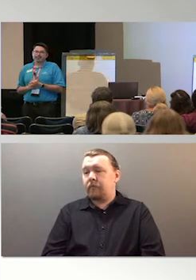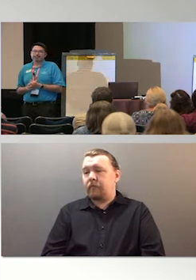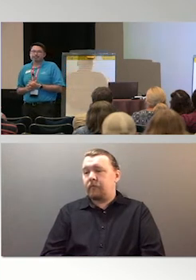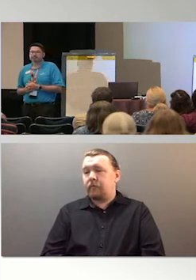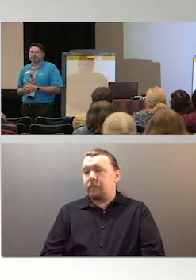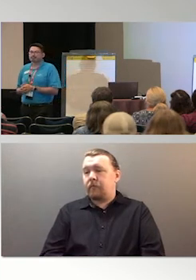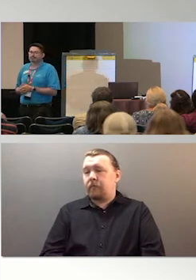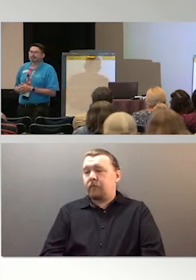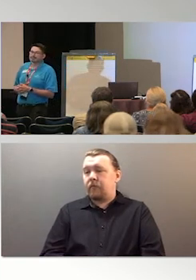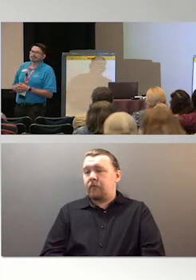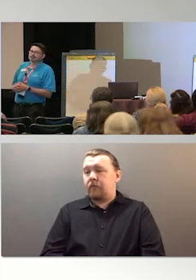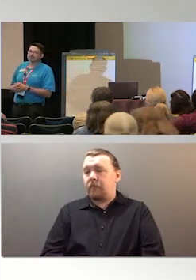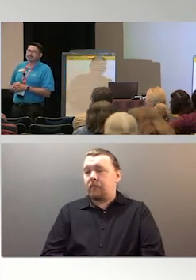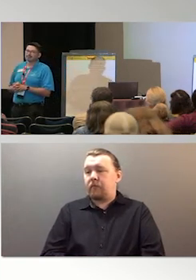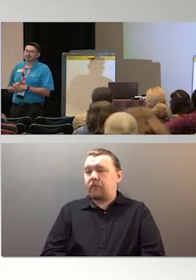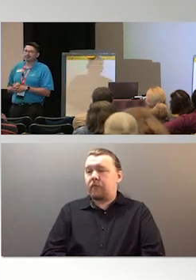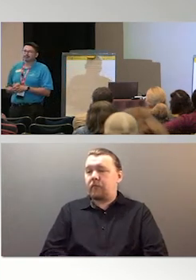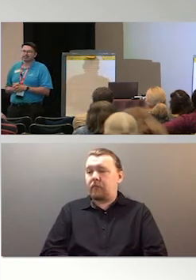Yeah.